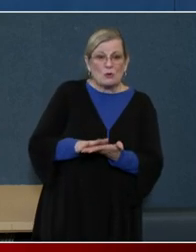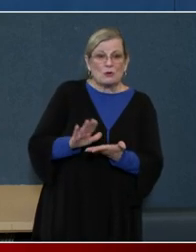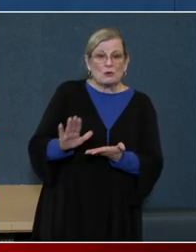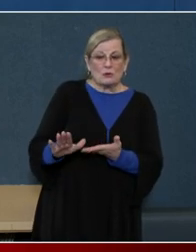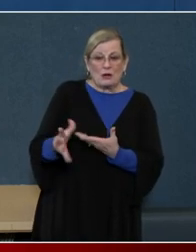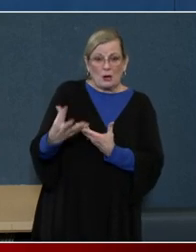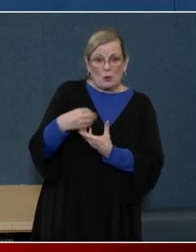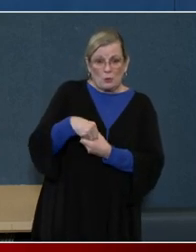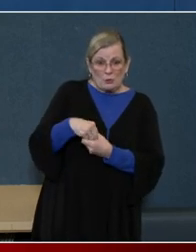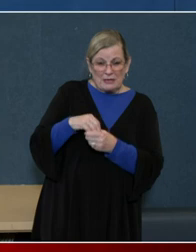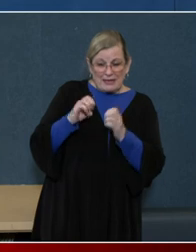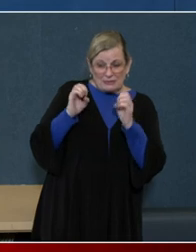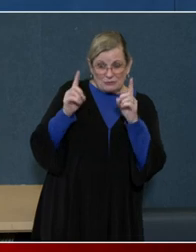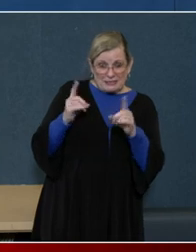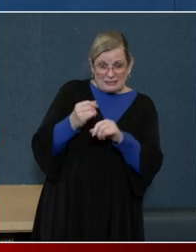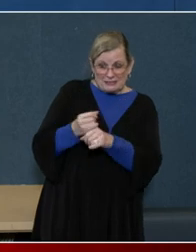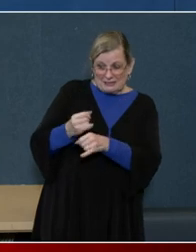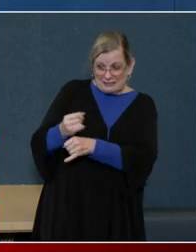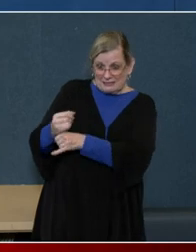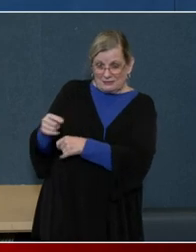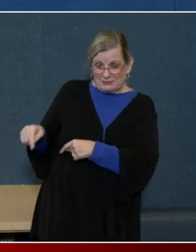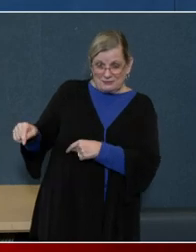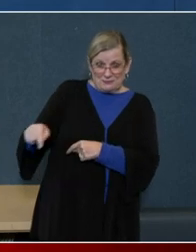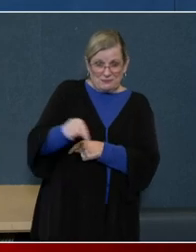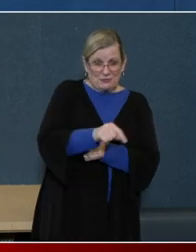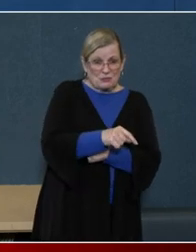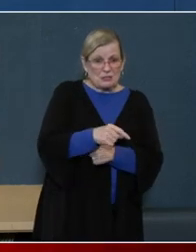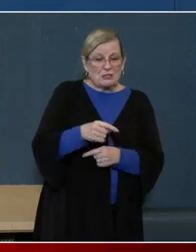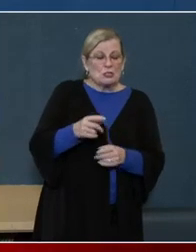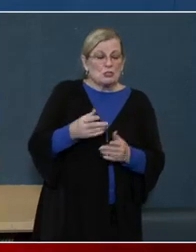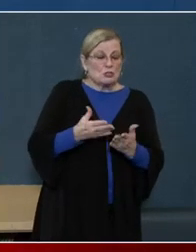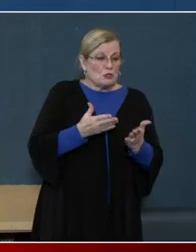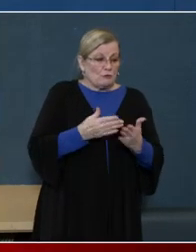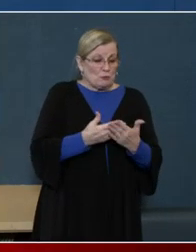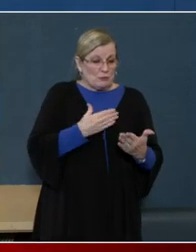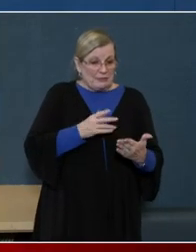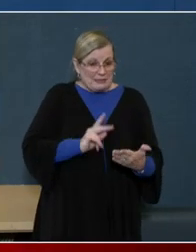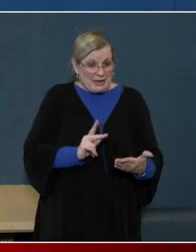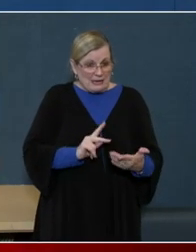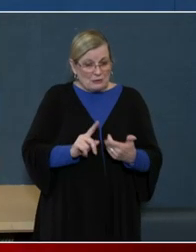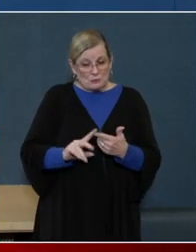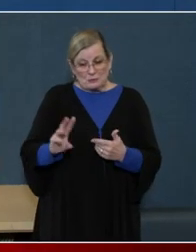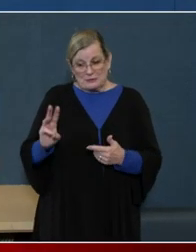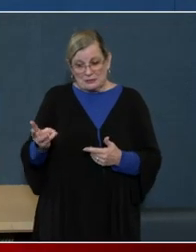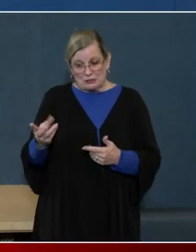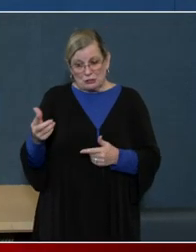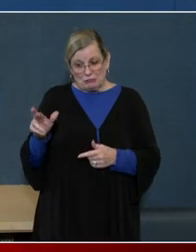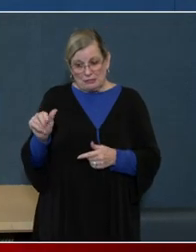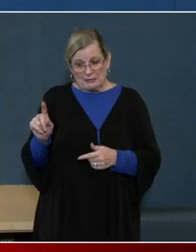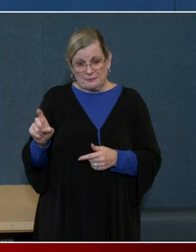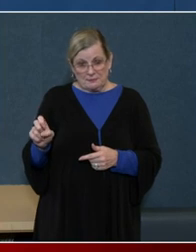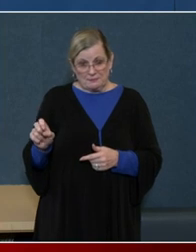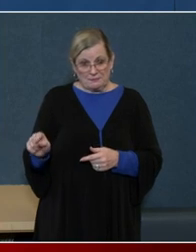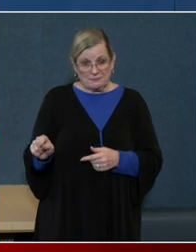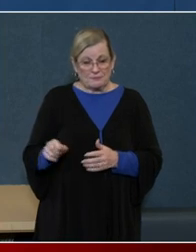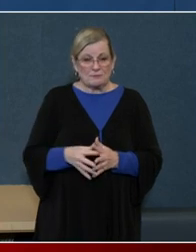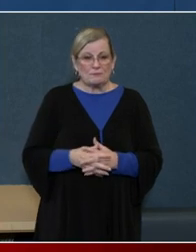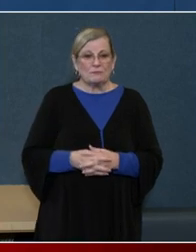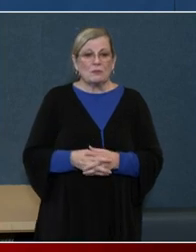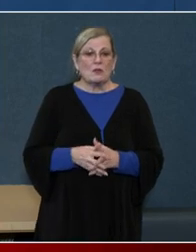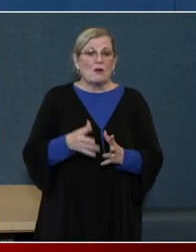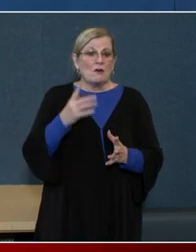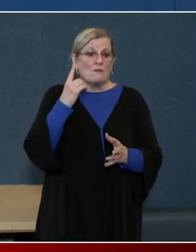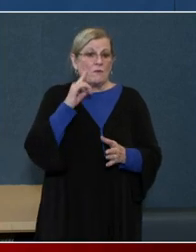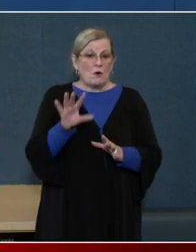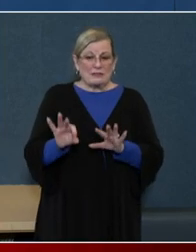education campuses that serve grades pre-K through 8. For our selection process, we are